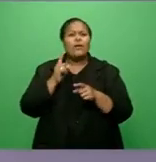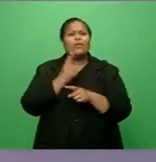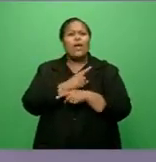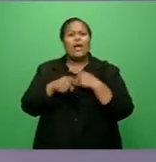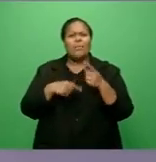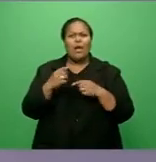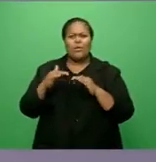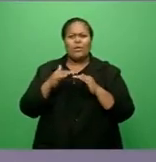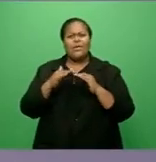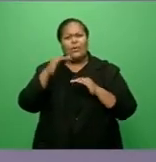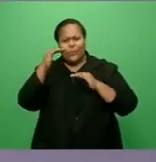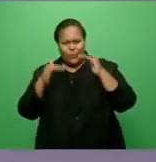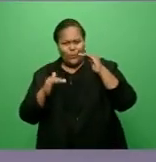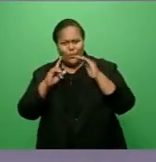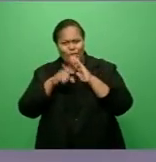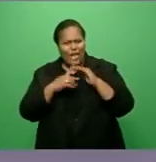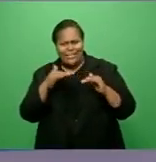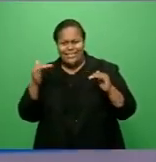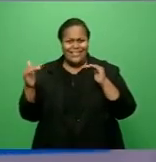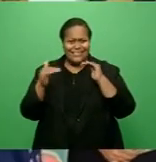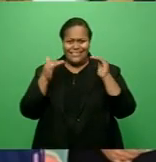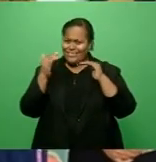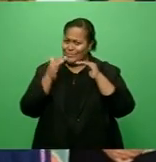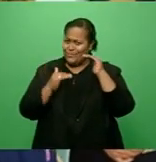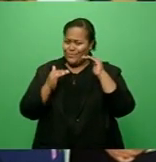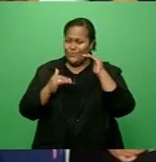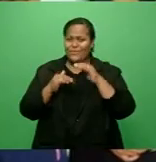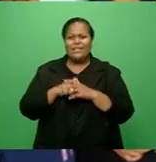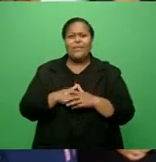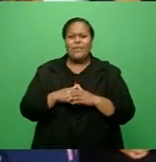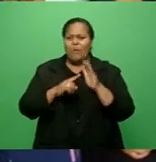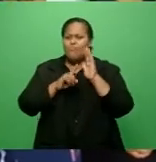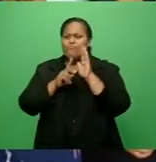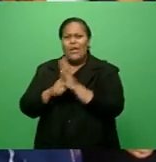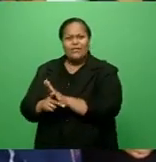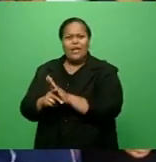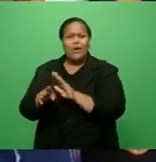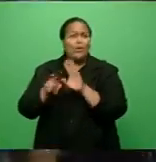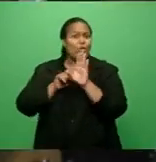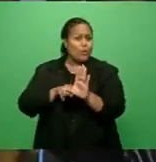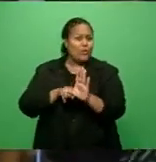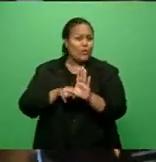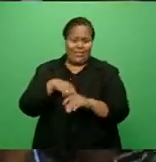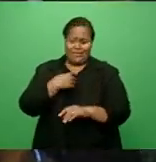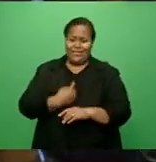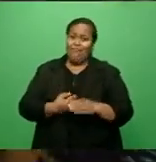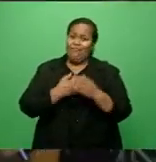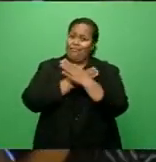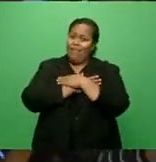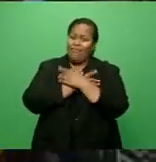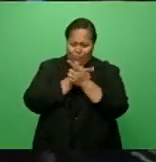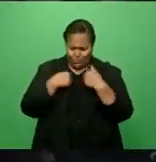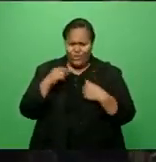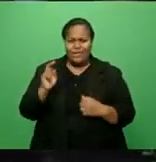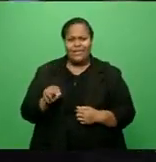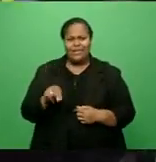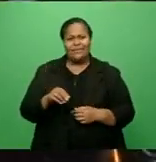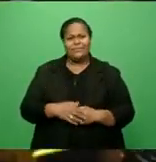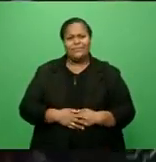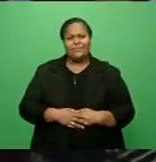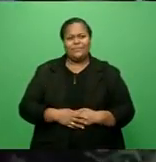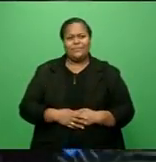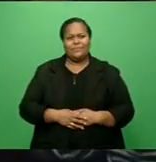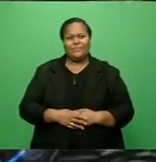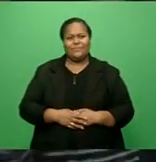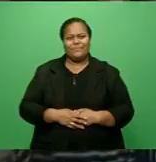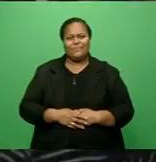the pressures upon youth. They also talk about self-love, and that is what we need in this world. Known as BTS Army Fiji,